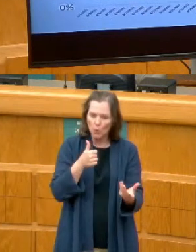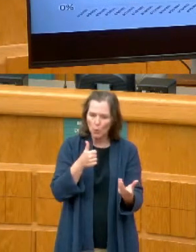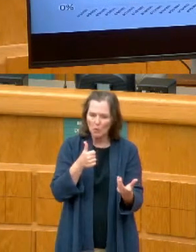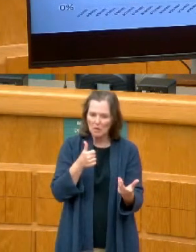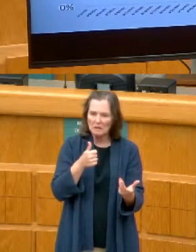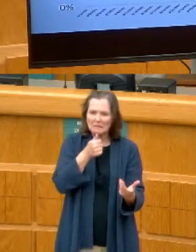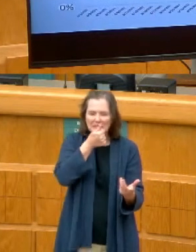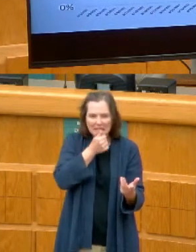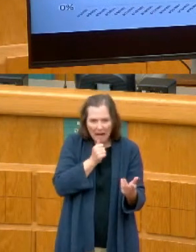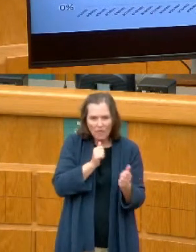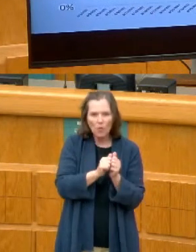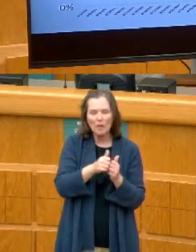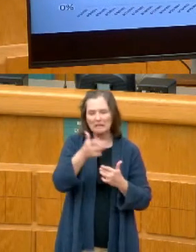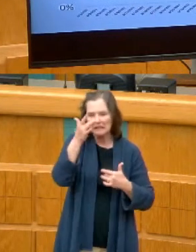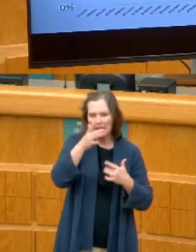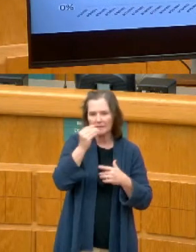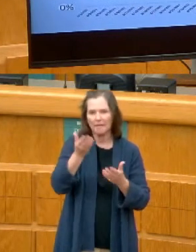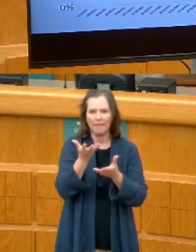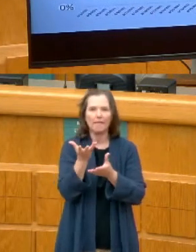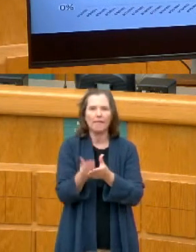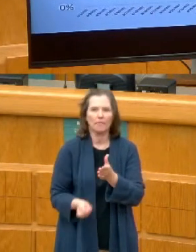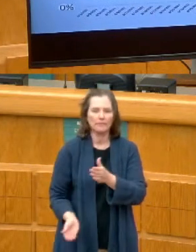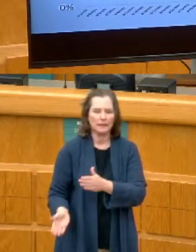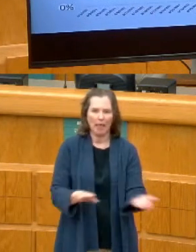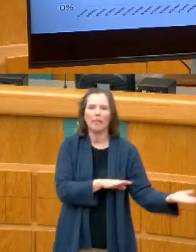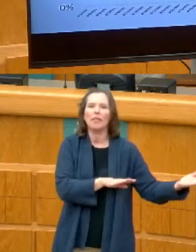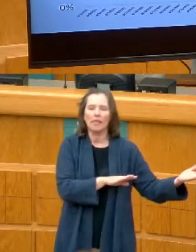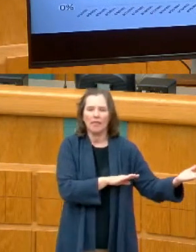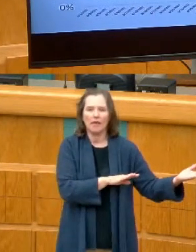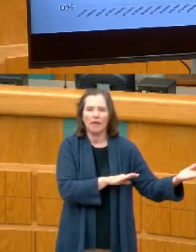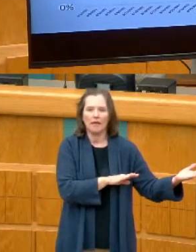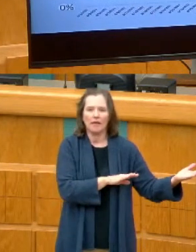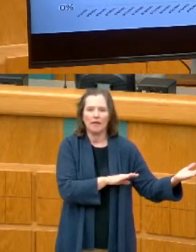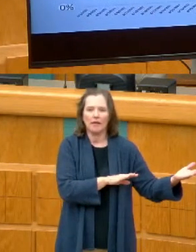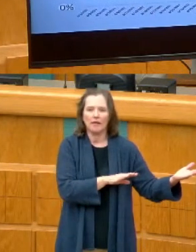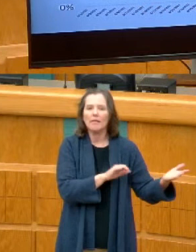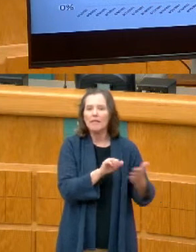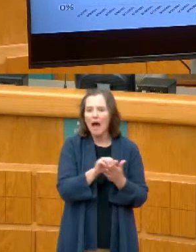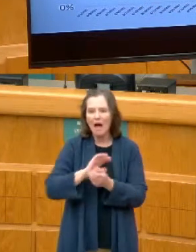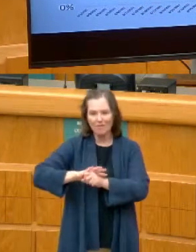unvaccinated. It's making them sick, and it's killing them.